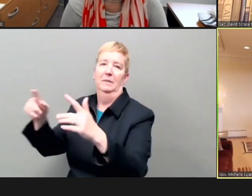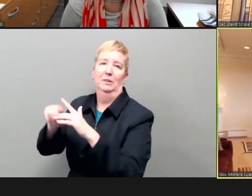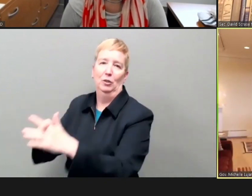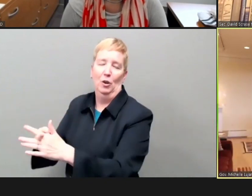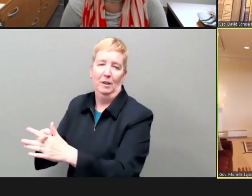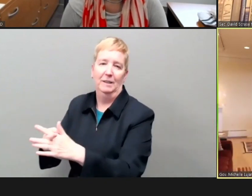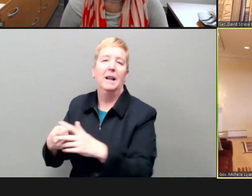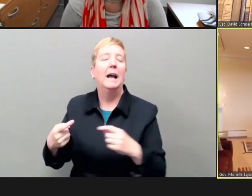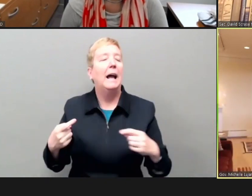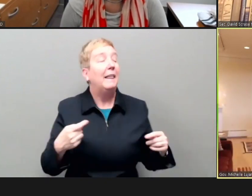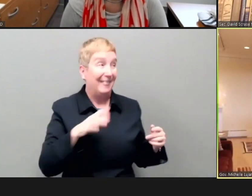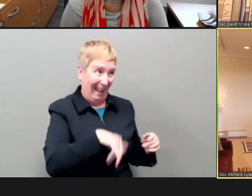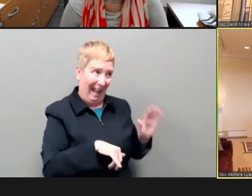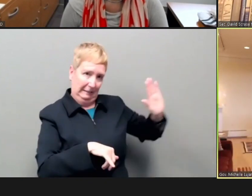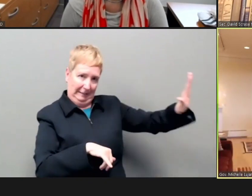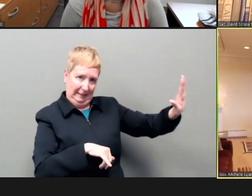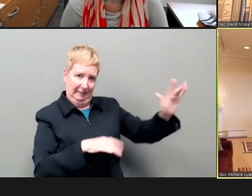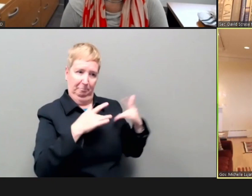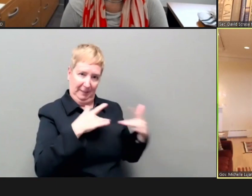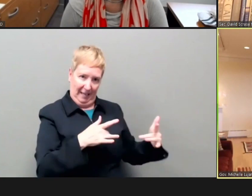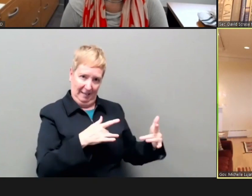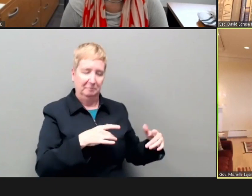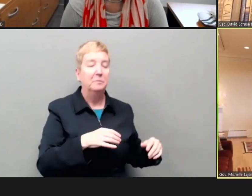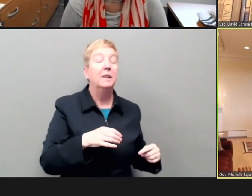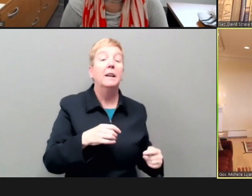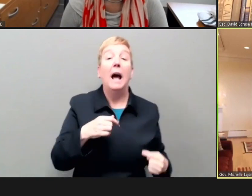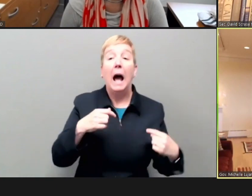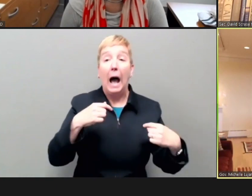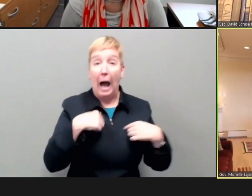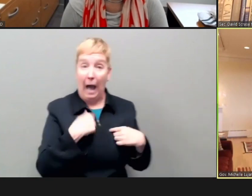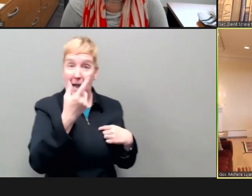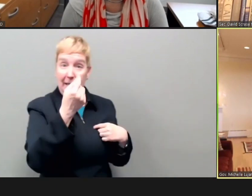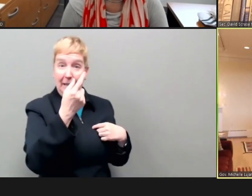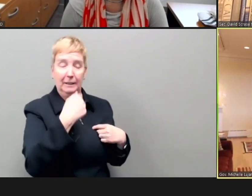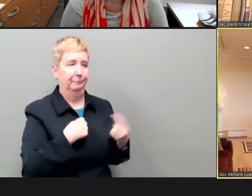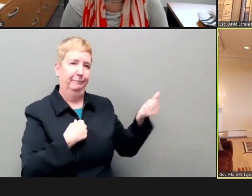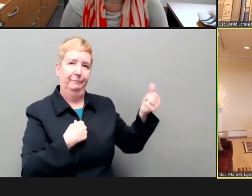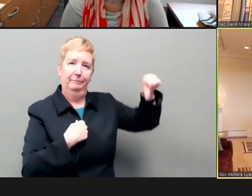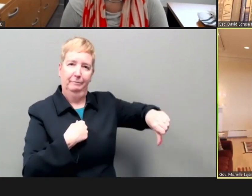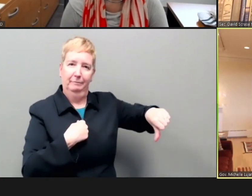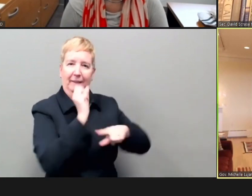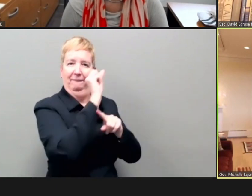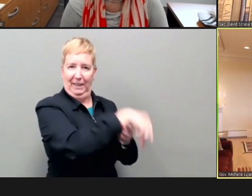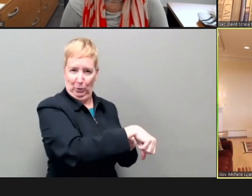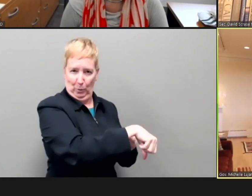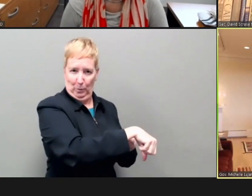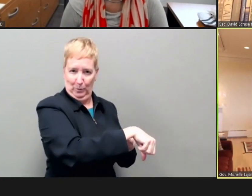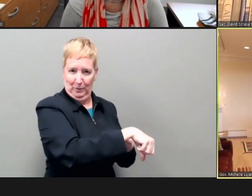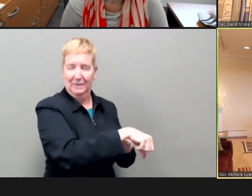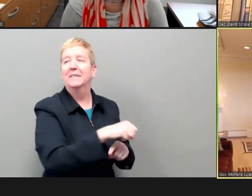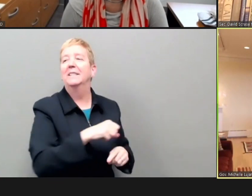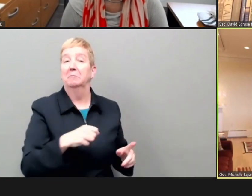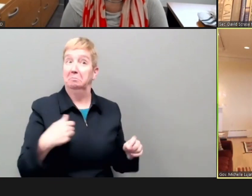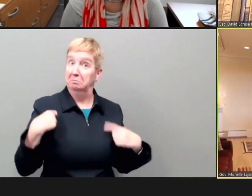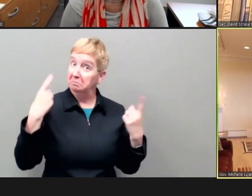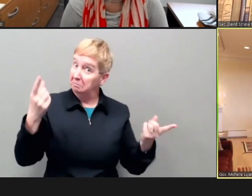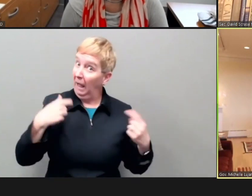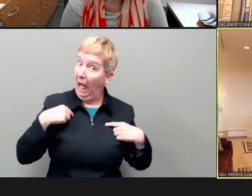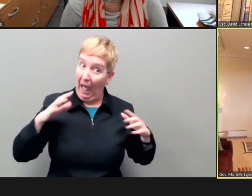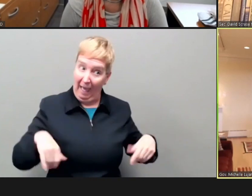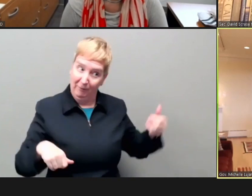I overruled, which I have not done in a year and 7 months, the modeling